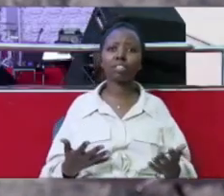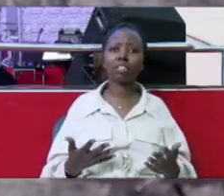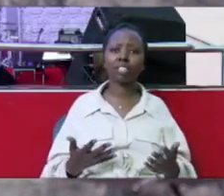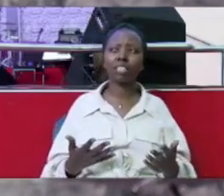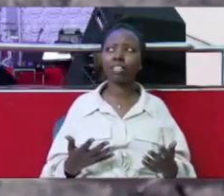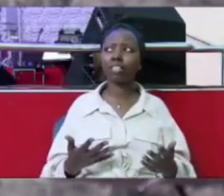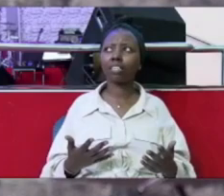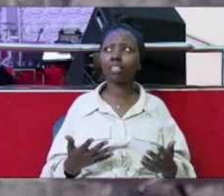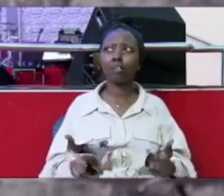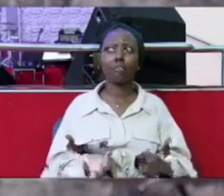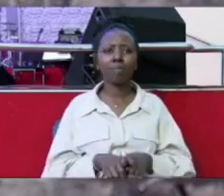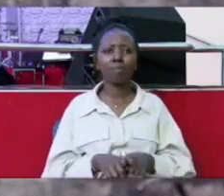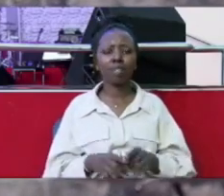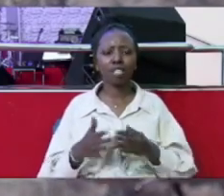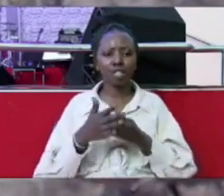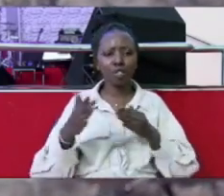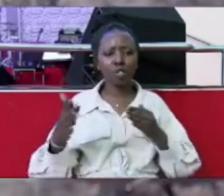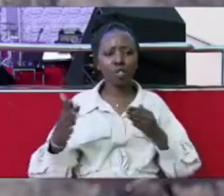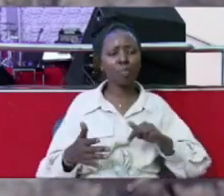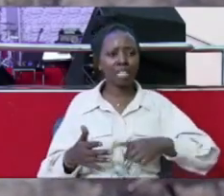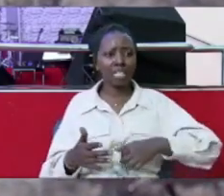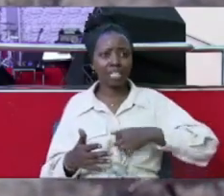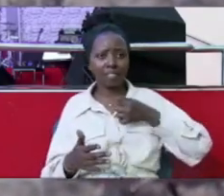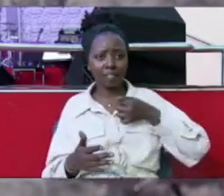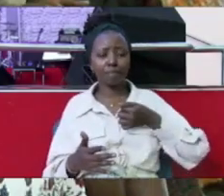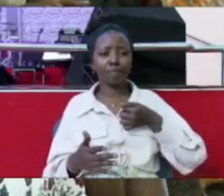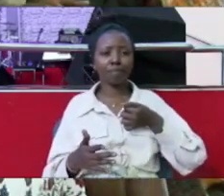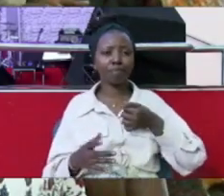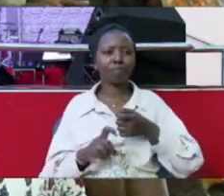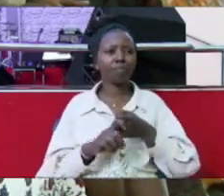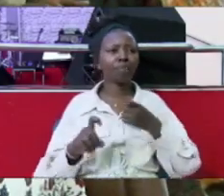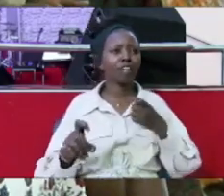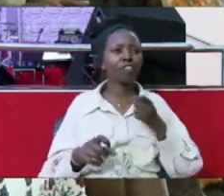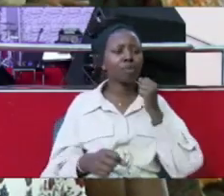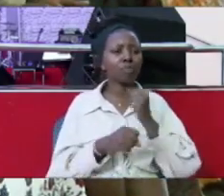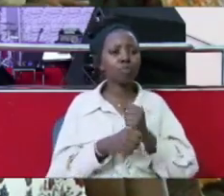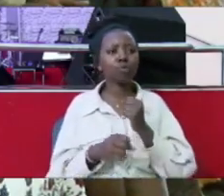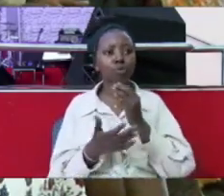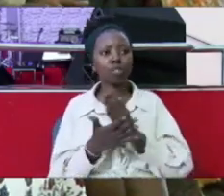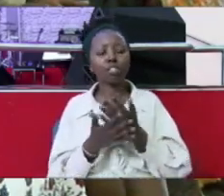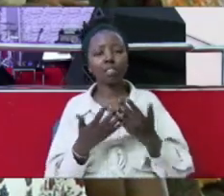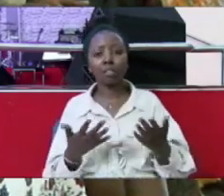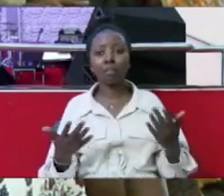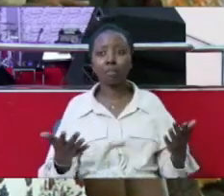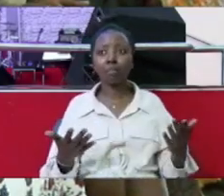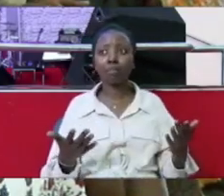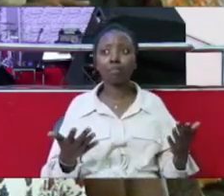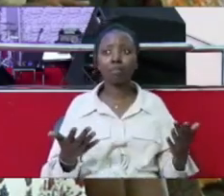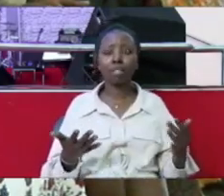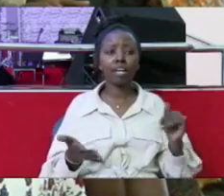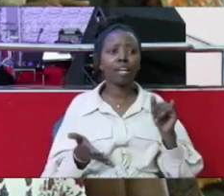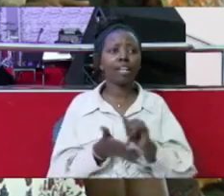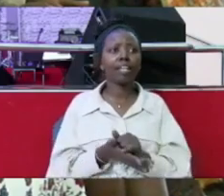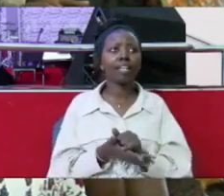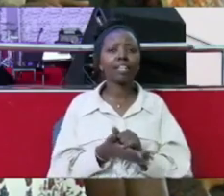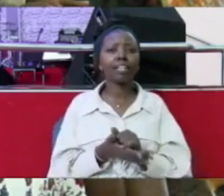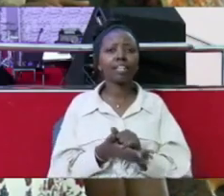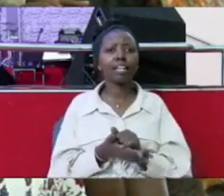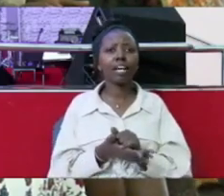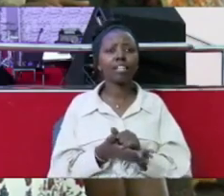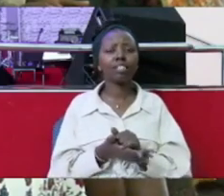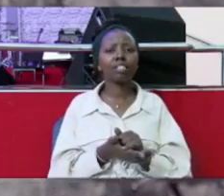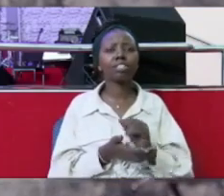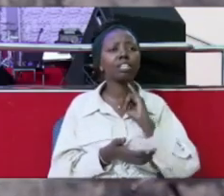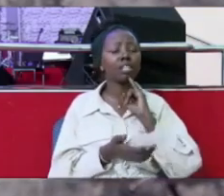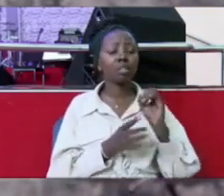or restraining yourself, ni kwamba unajisitiri, from doing something, usifanye kitu, that should be normal, ambao ningeonekana tu